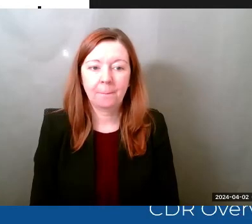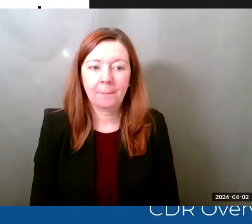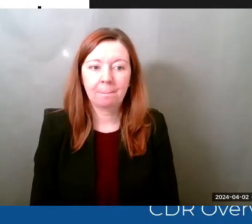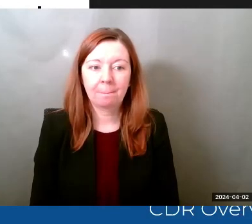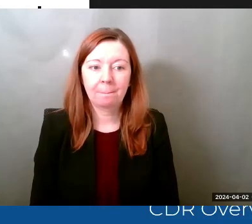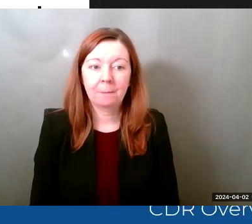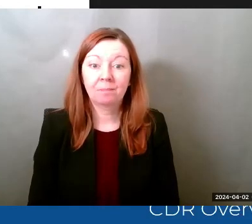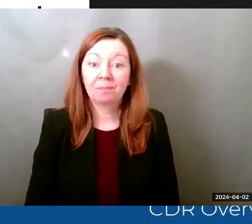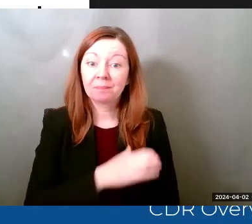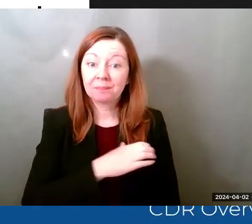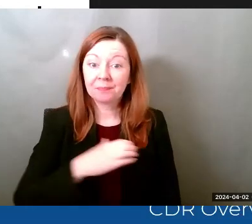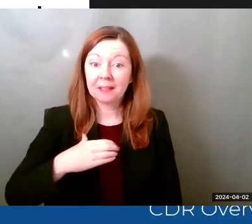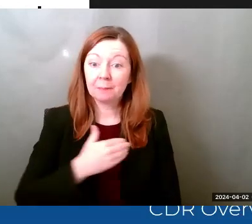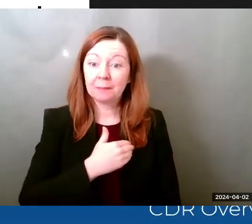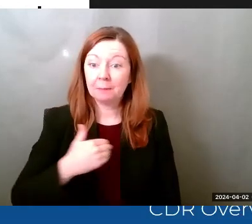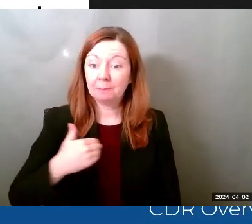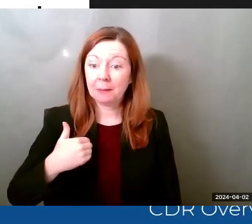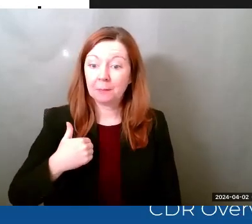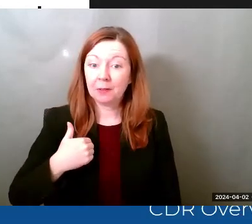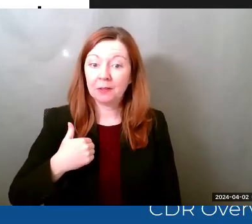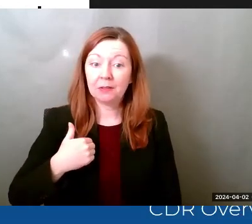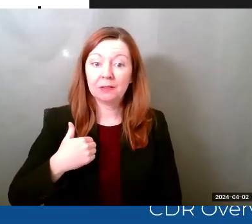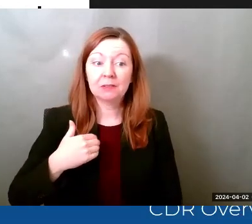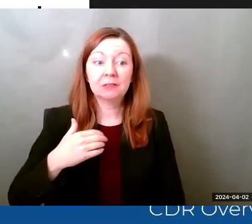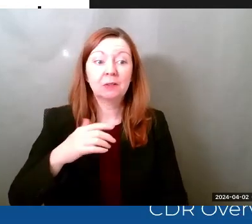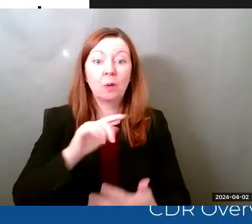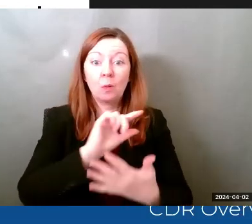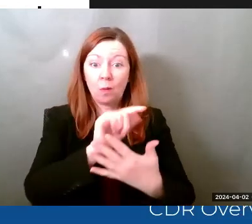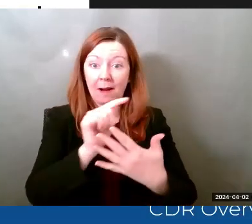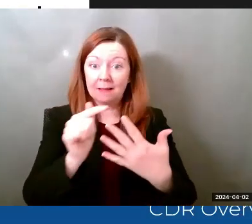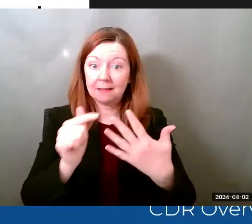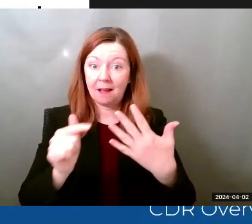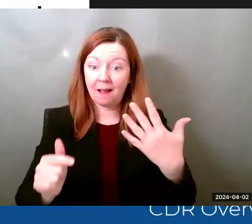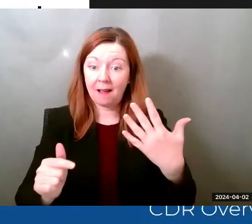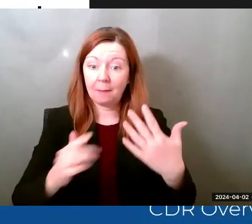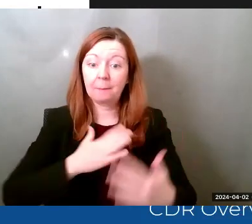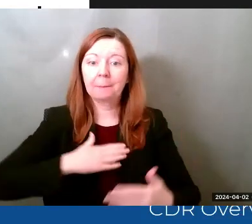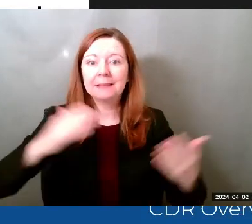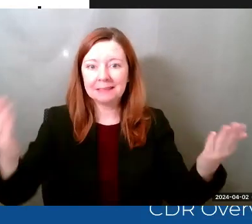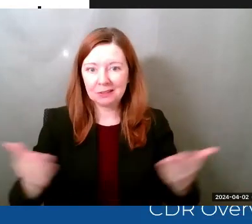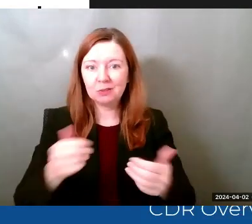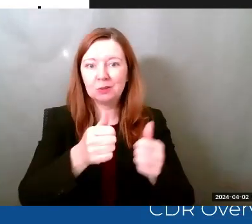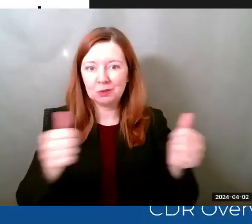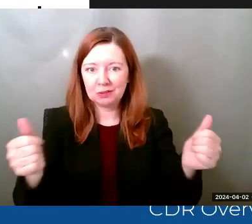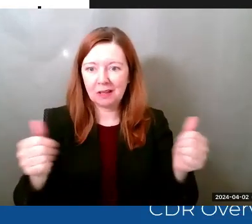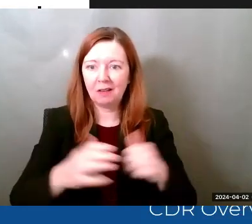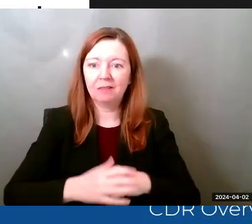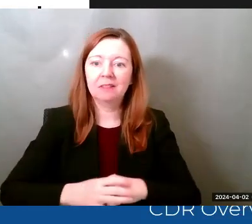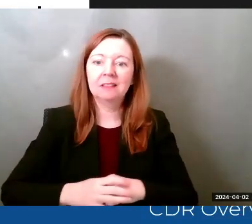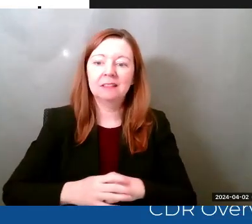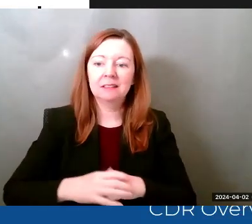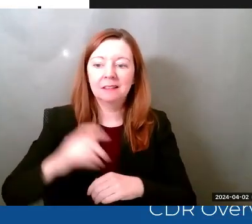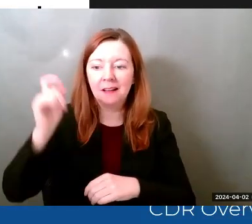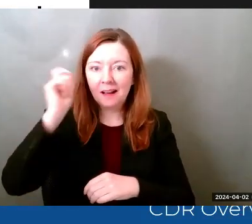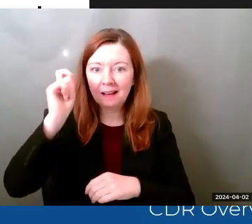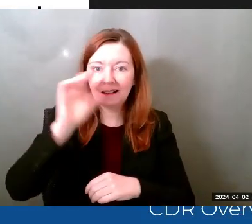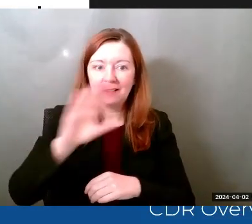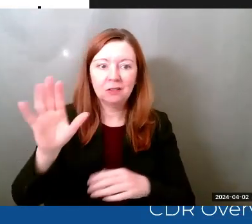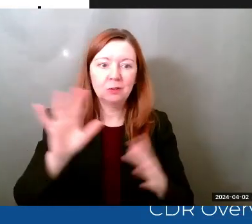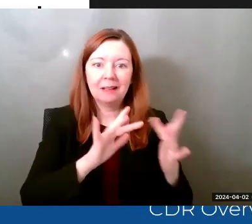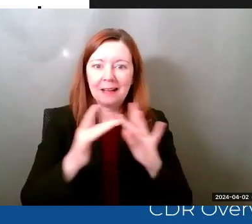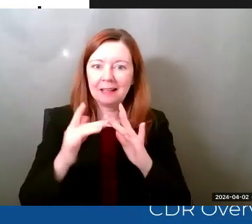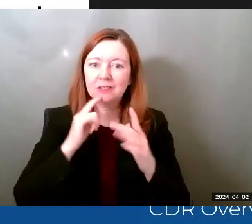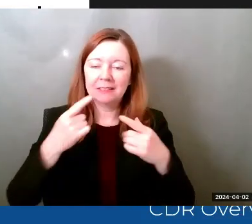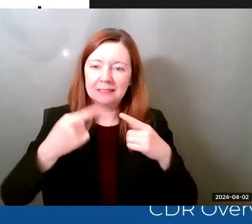Committee members, I am going to call on you one at a time. Please introduce yourself and acknowledge that your connection is